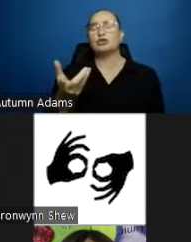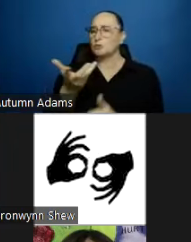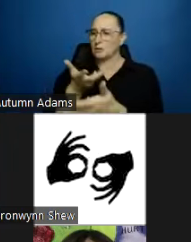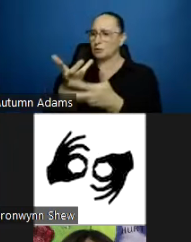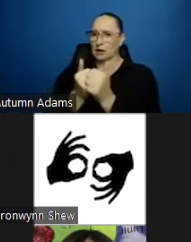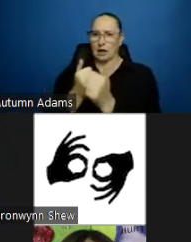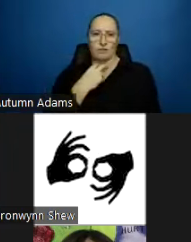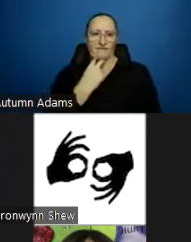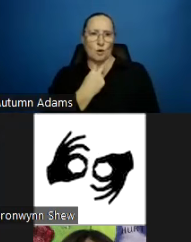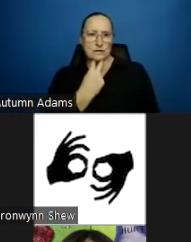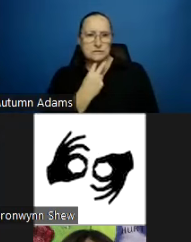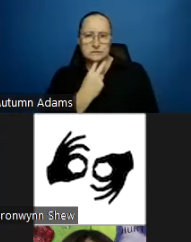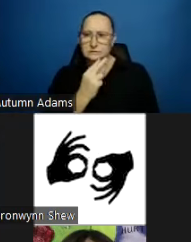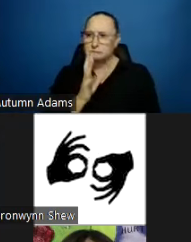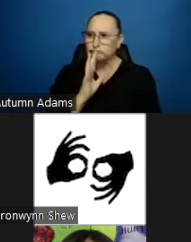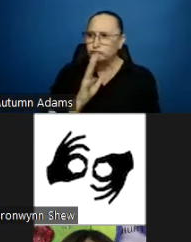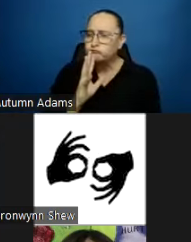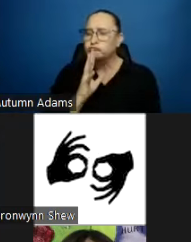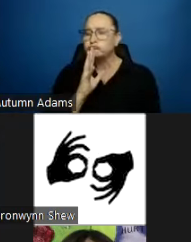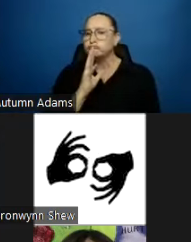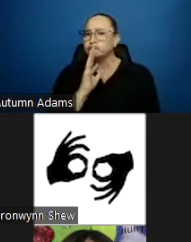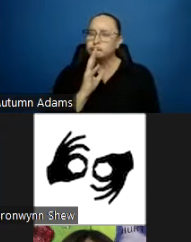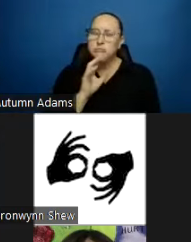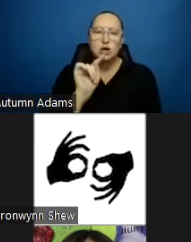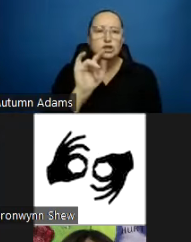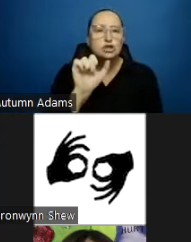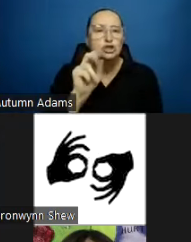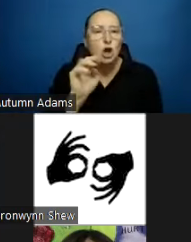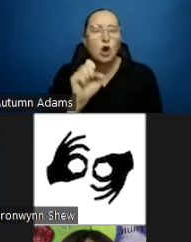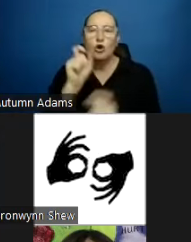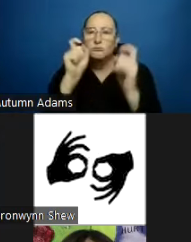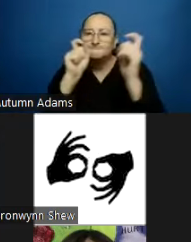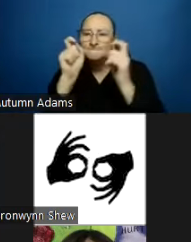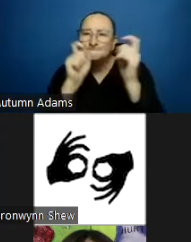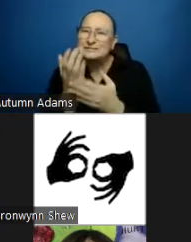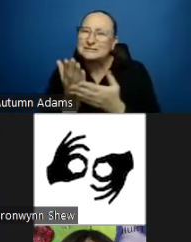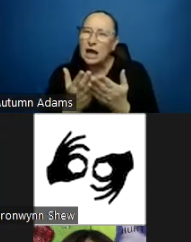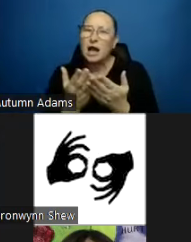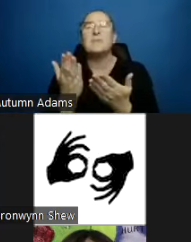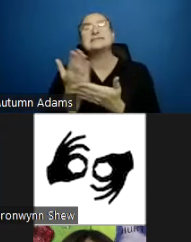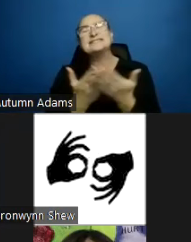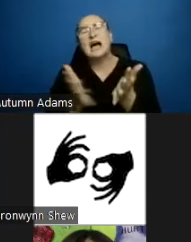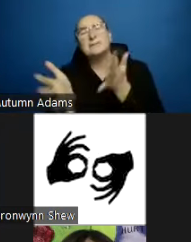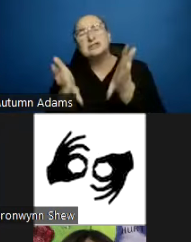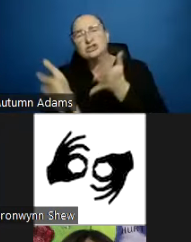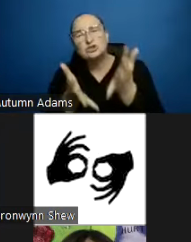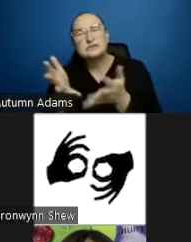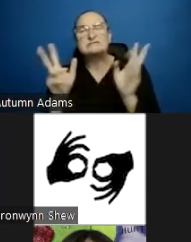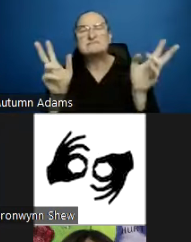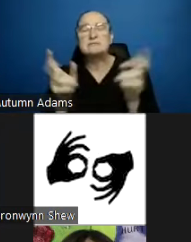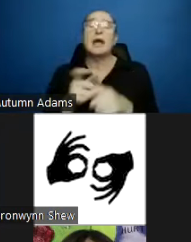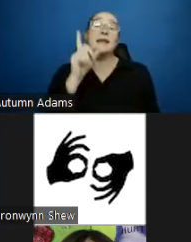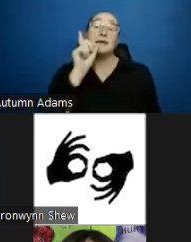voice, with vocal intonations, maybe some facial expressions, maybe some hand gesturing. And deaf